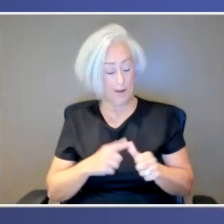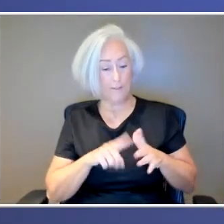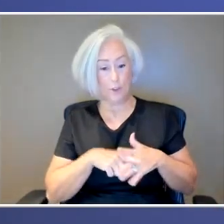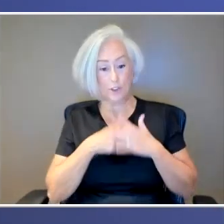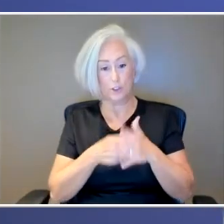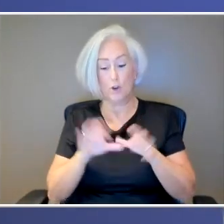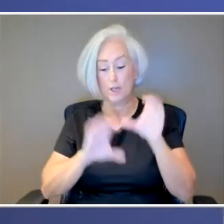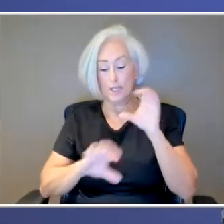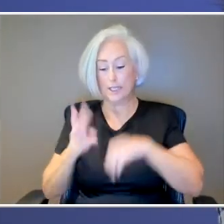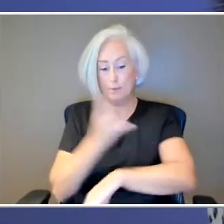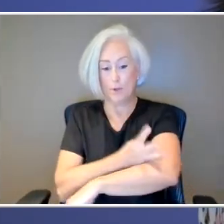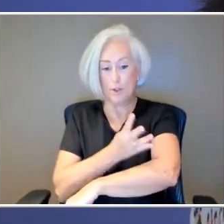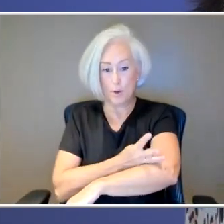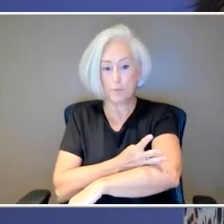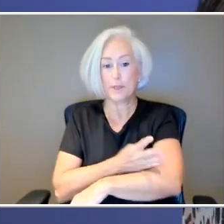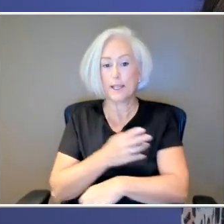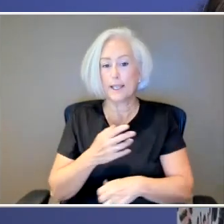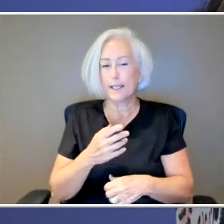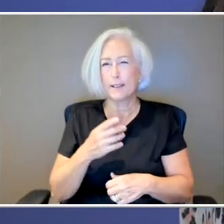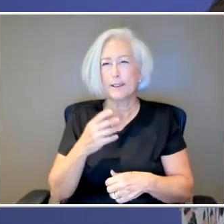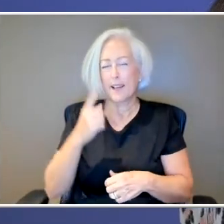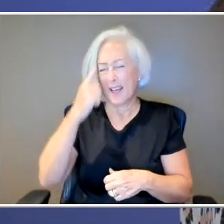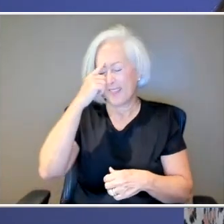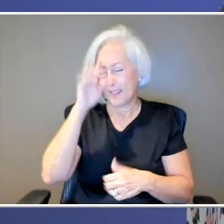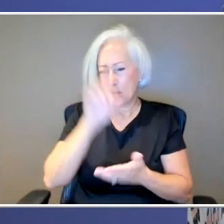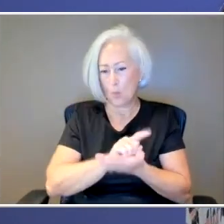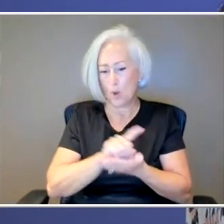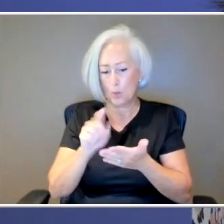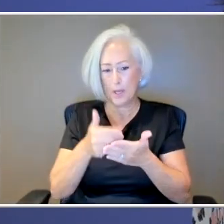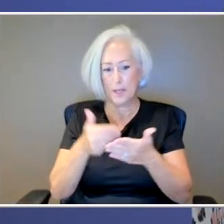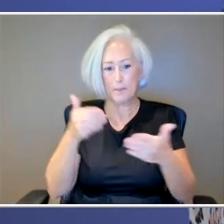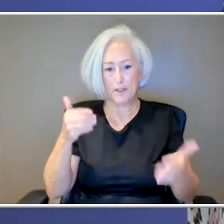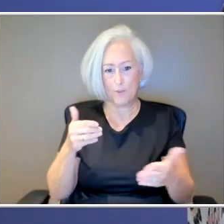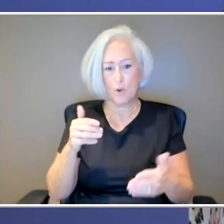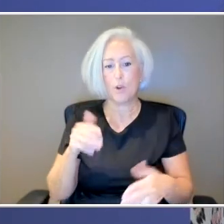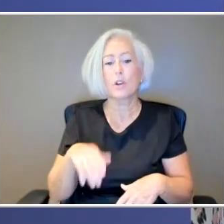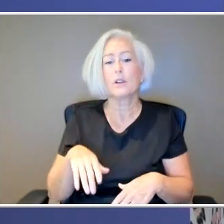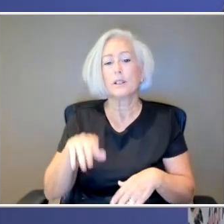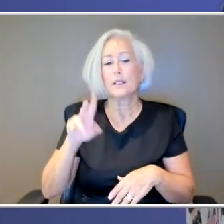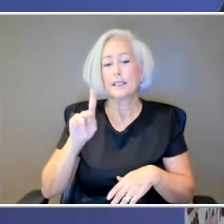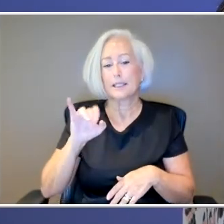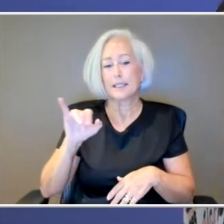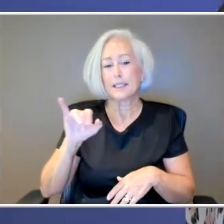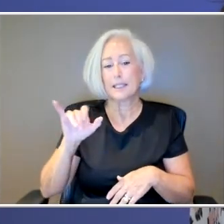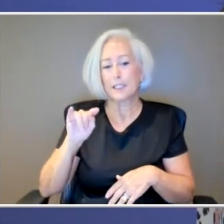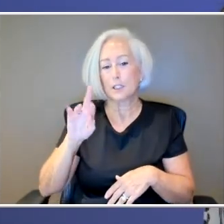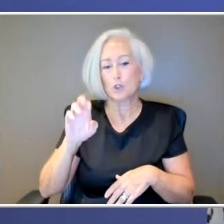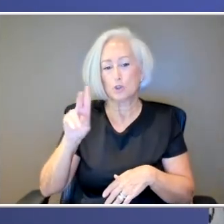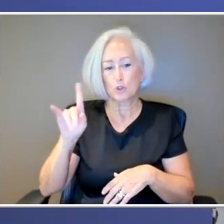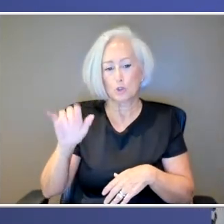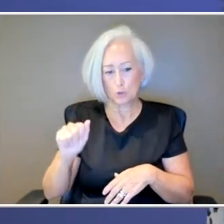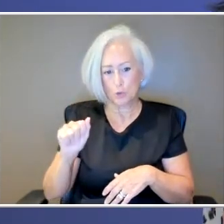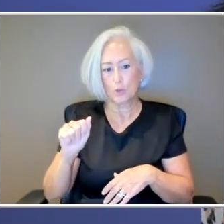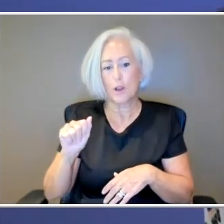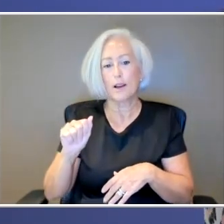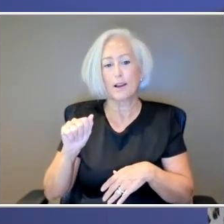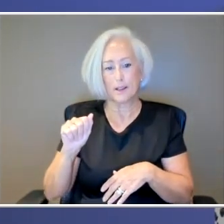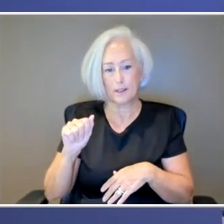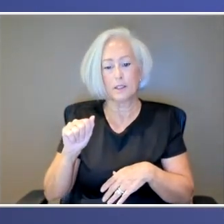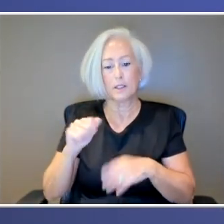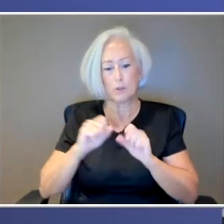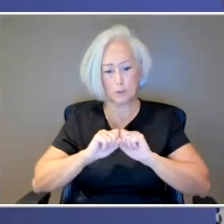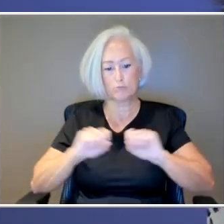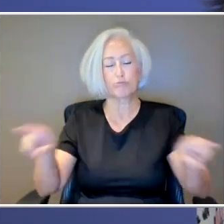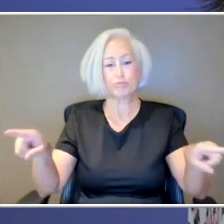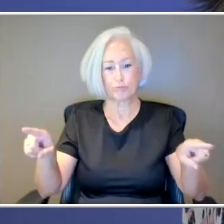chemotherapy, it was like the week before the drug Keytruda. It's like an immunotherapy drug. Dr. Plunicki, my